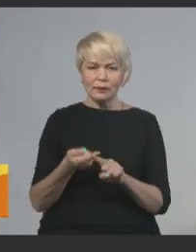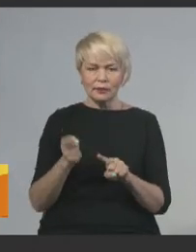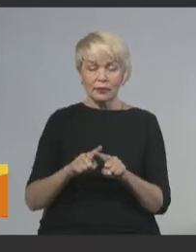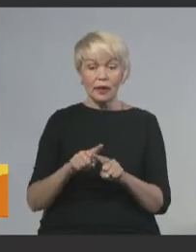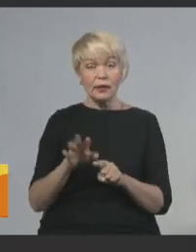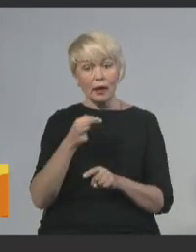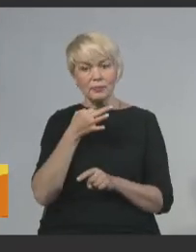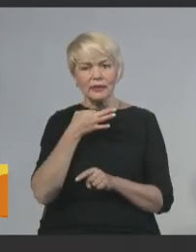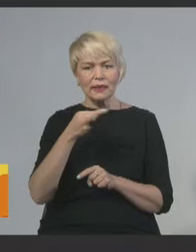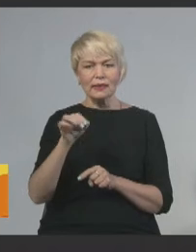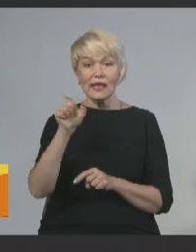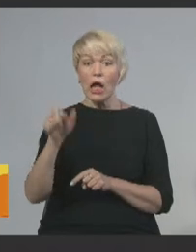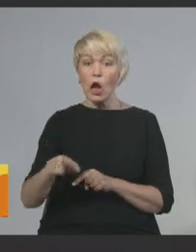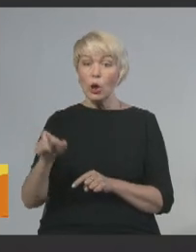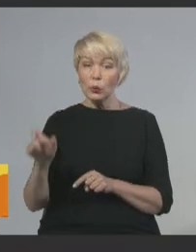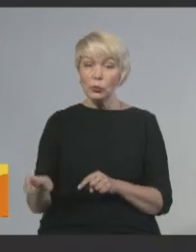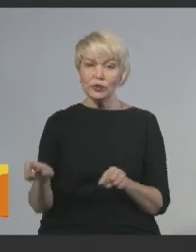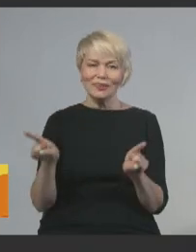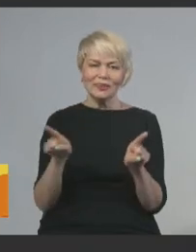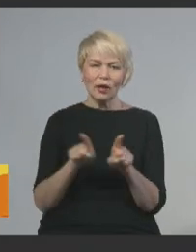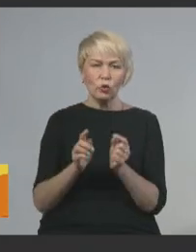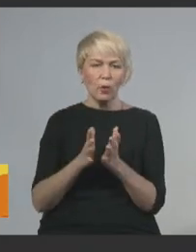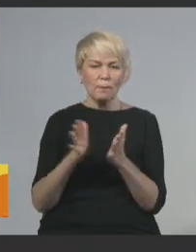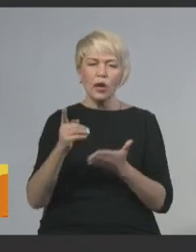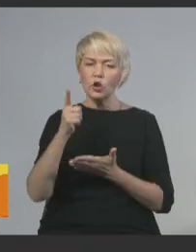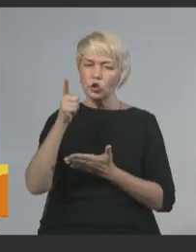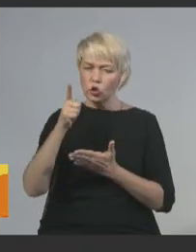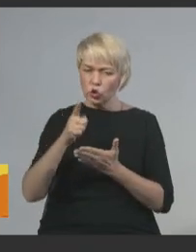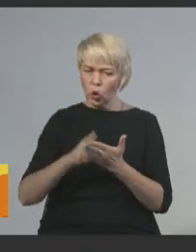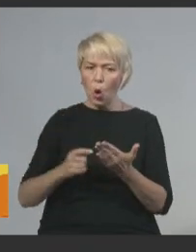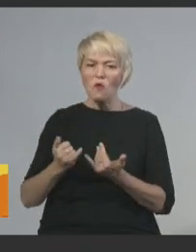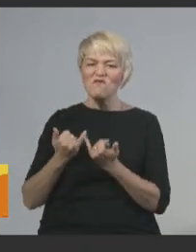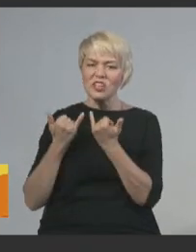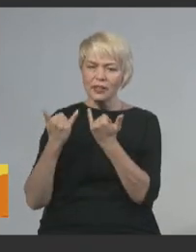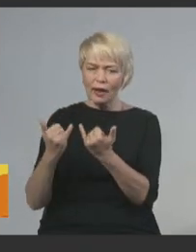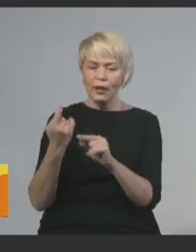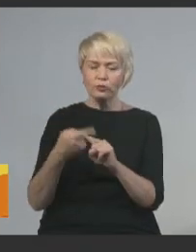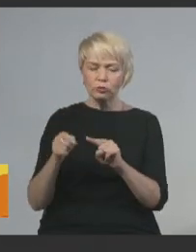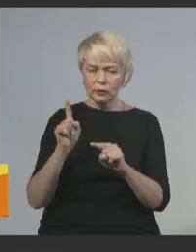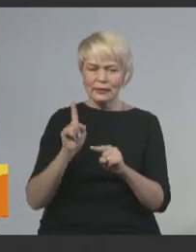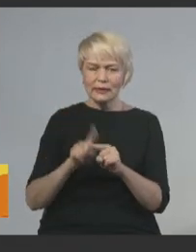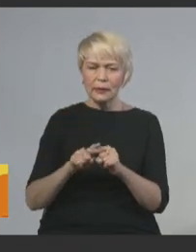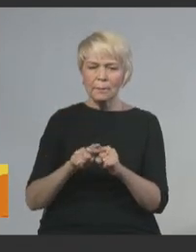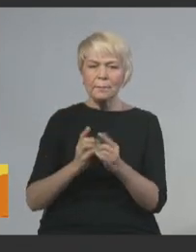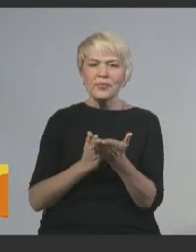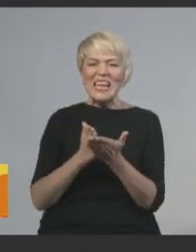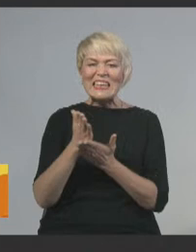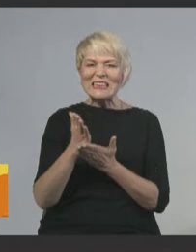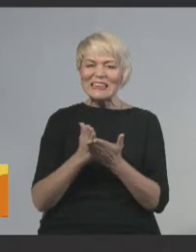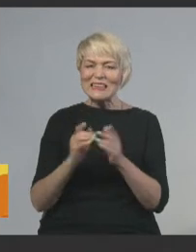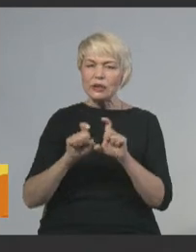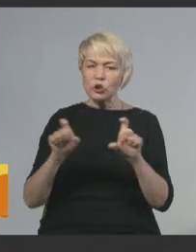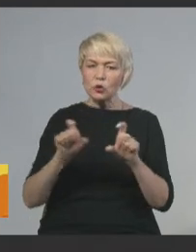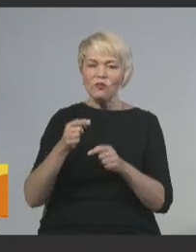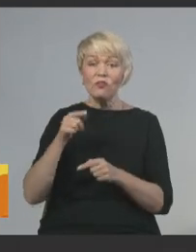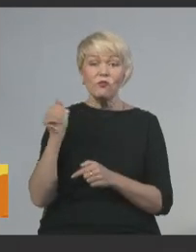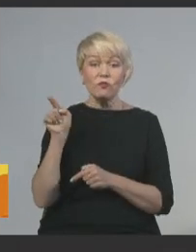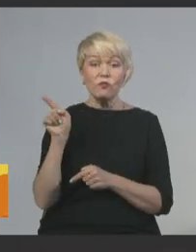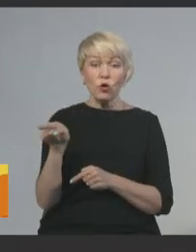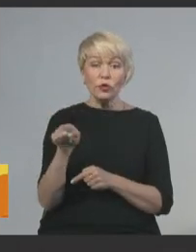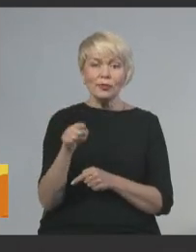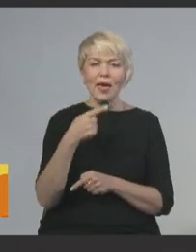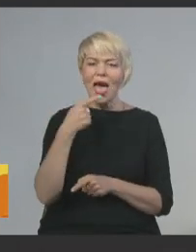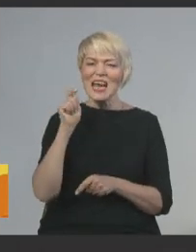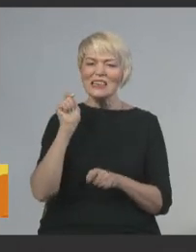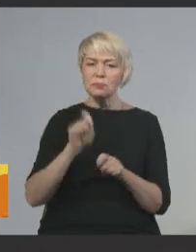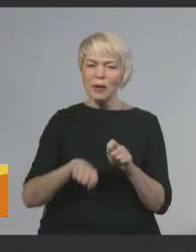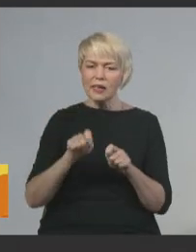also trusted more because they were experts but also all the time they said